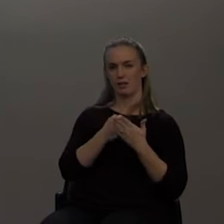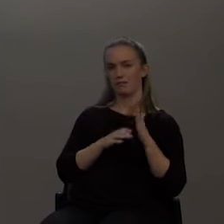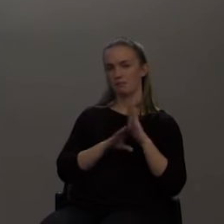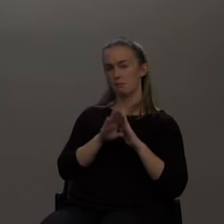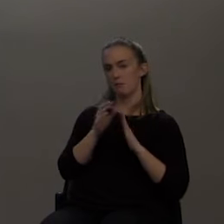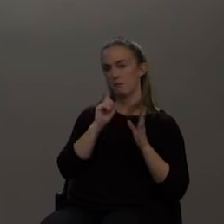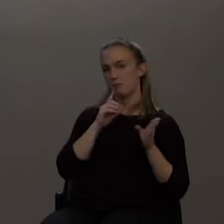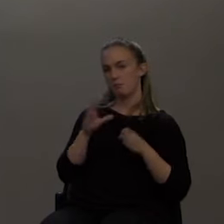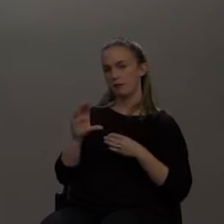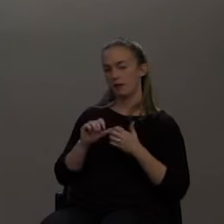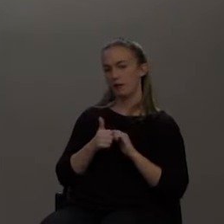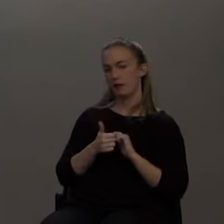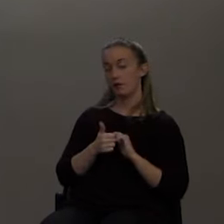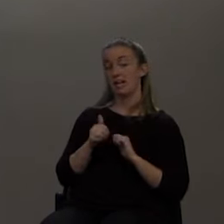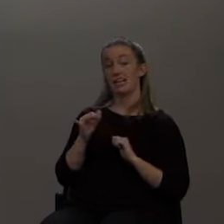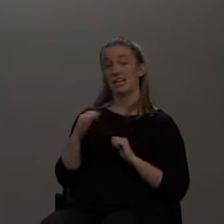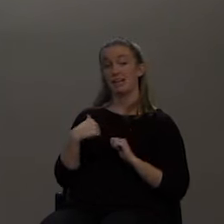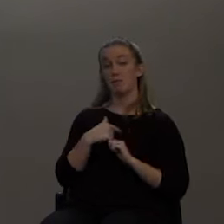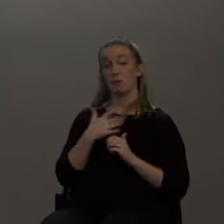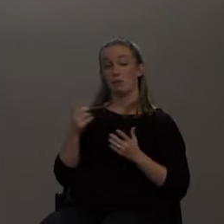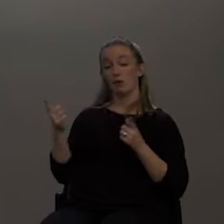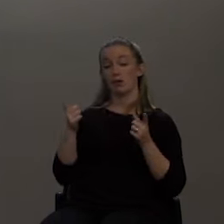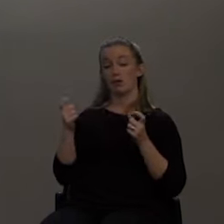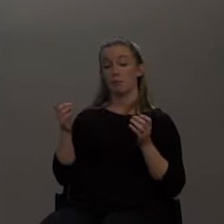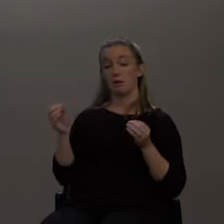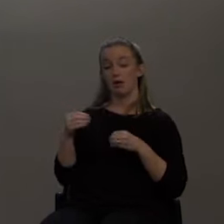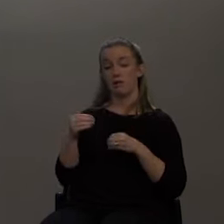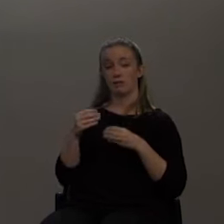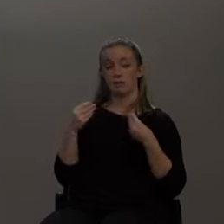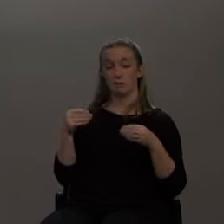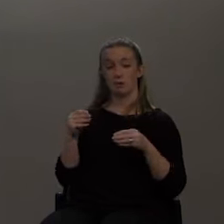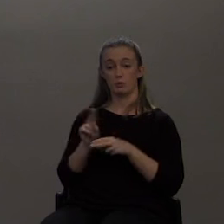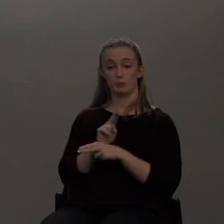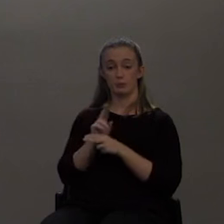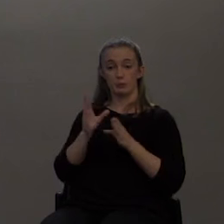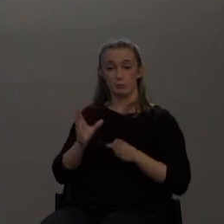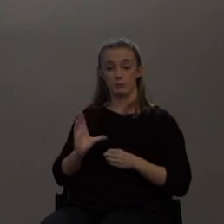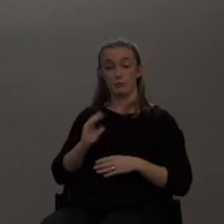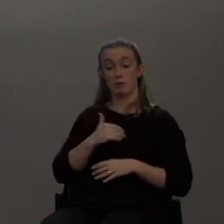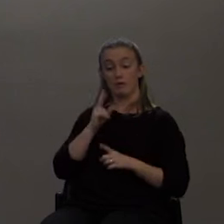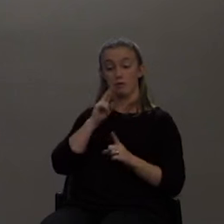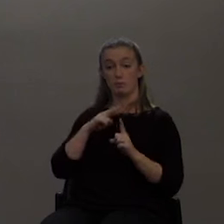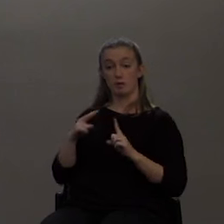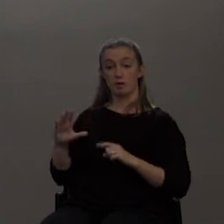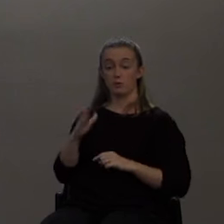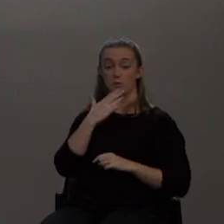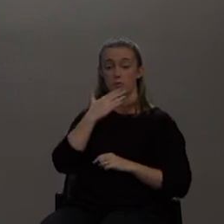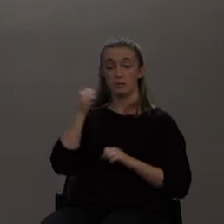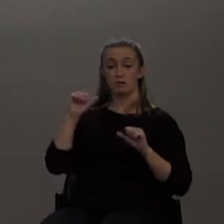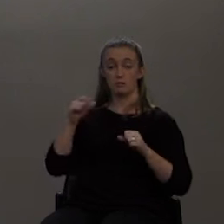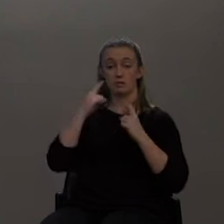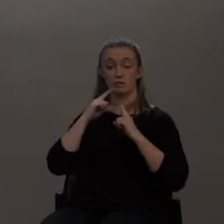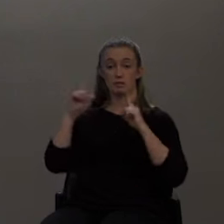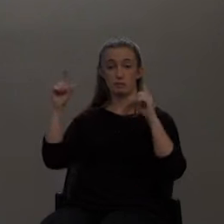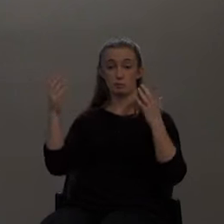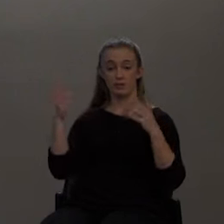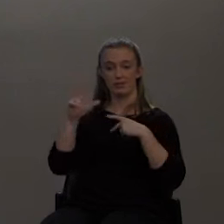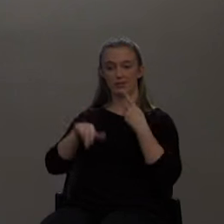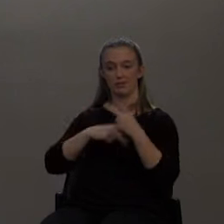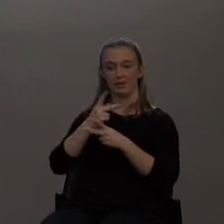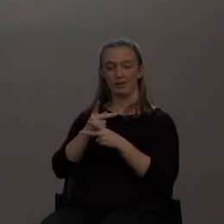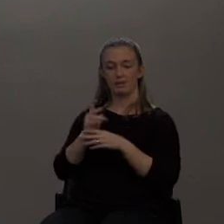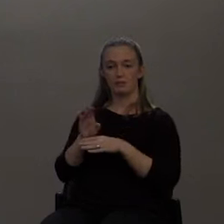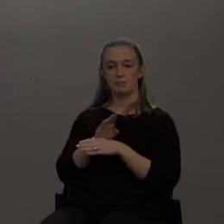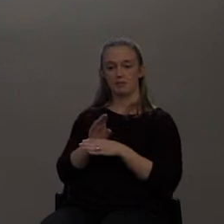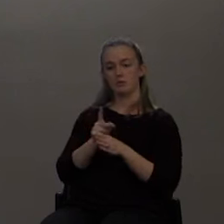plan? If we're going to try and attract office market users, from our perspective, your greatest potential success are those types of